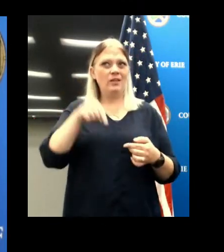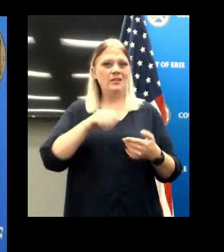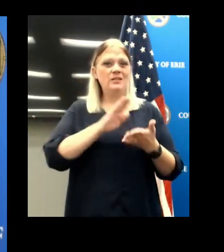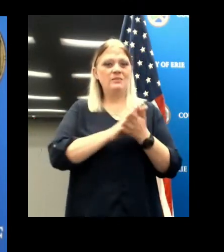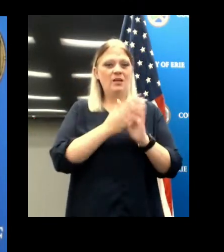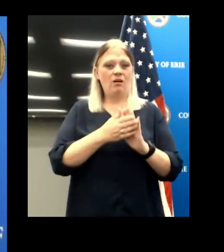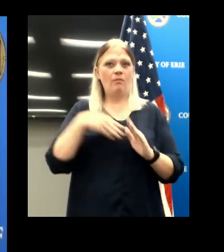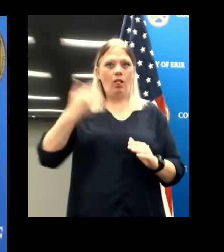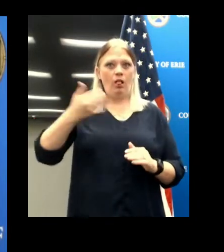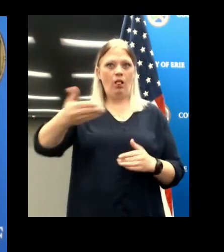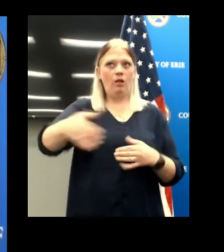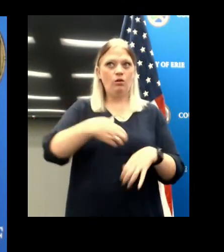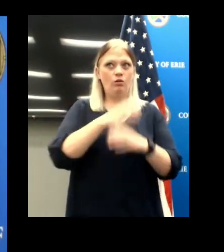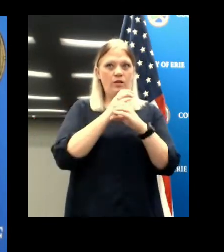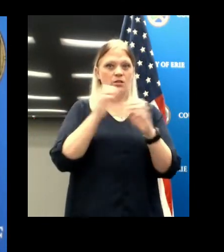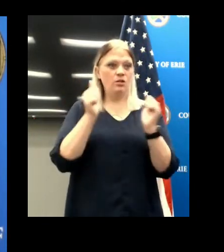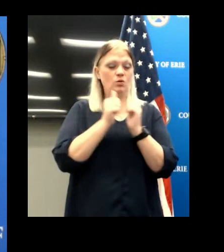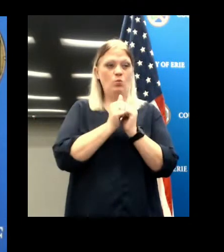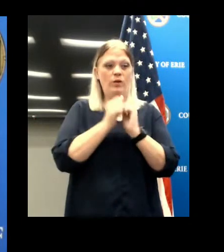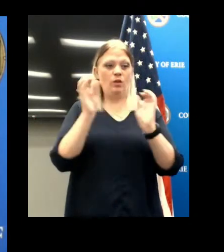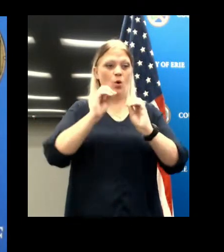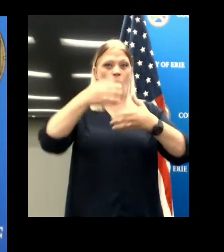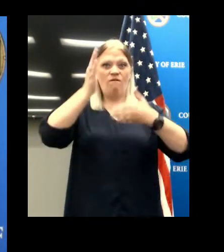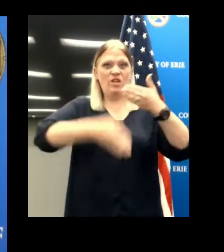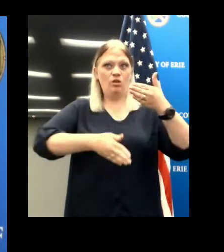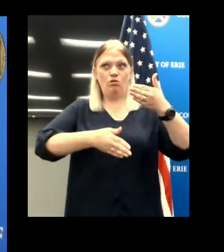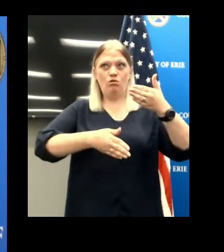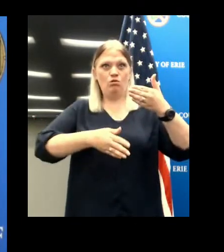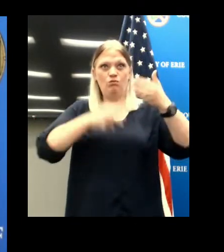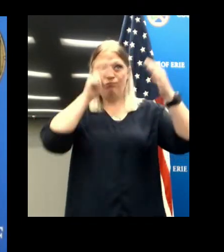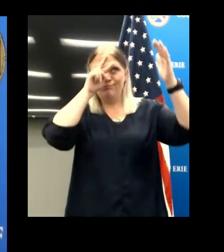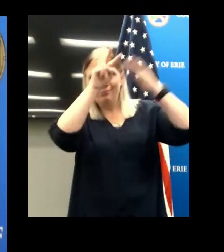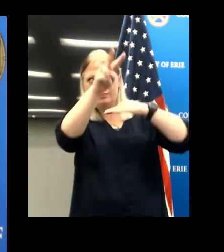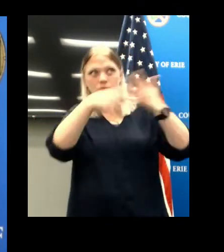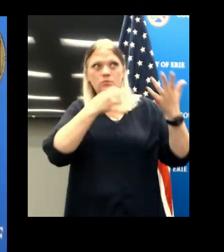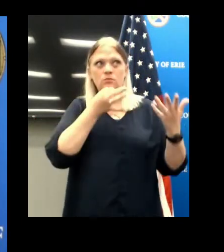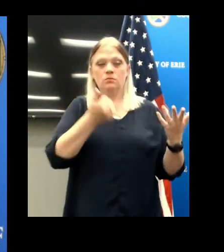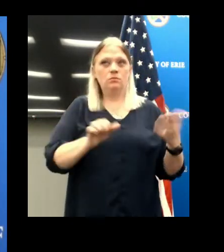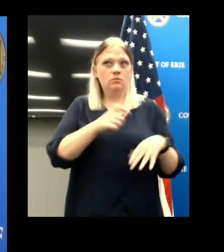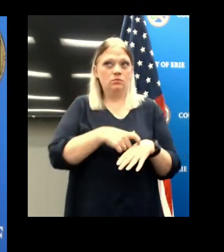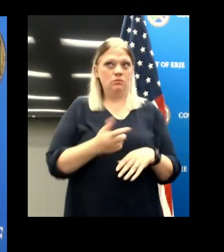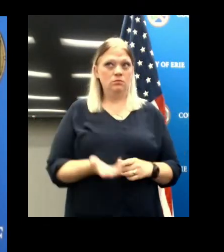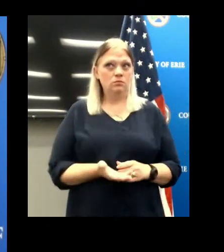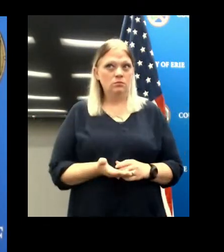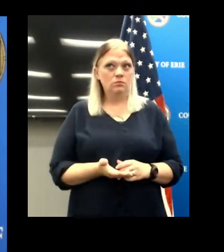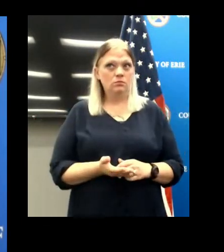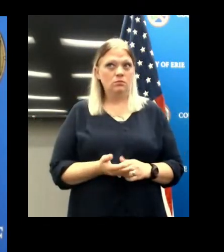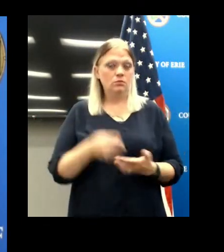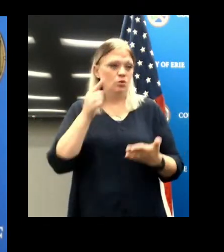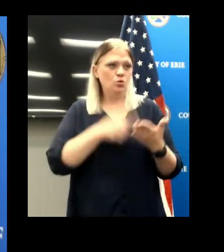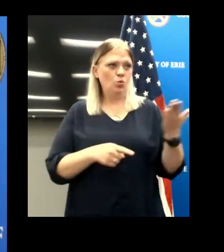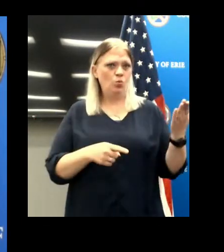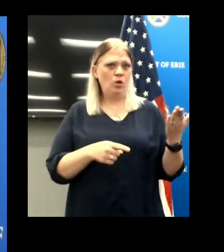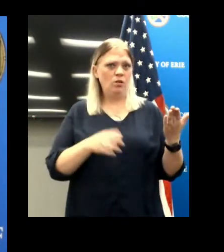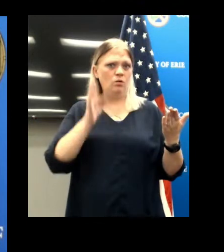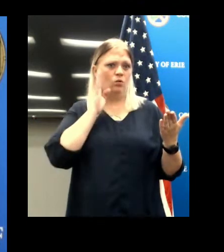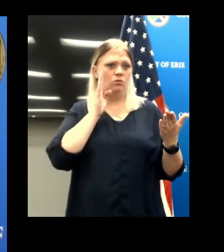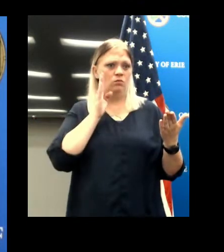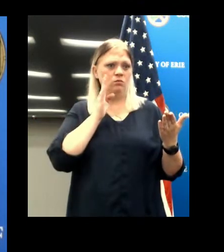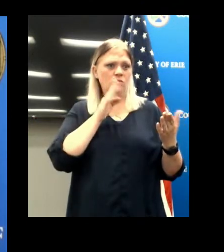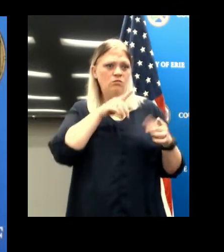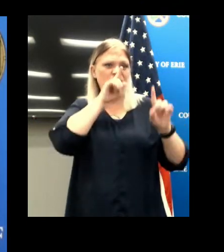perpetual crisis with perhaps no end in sight, at least in the immediate future. And what would be a reaction if